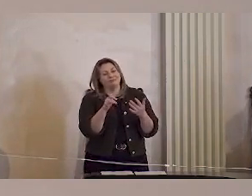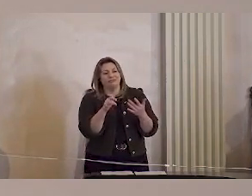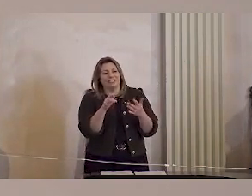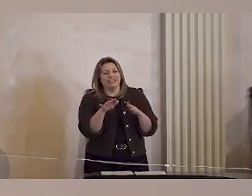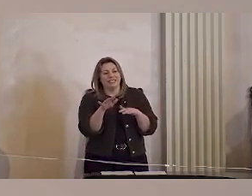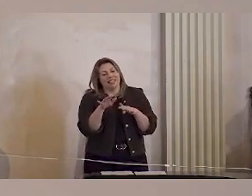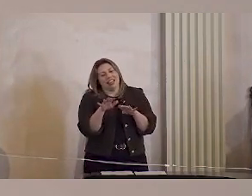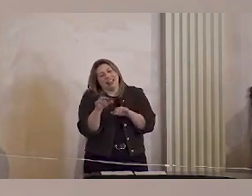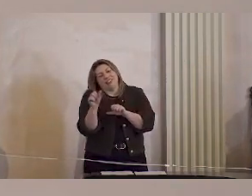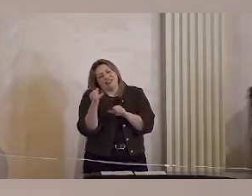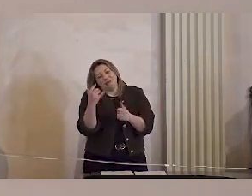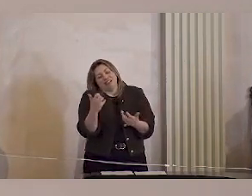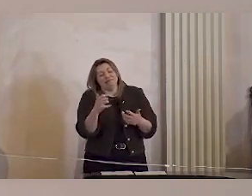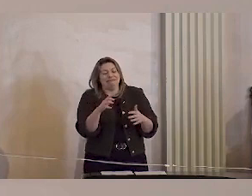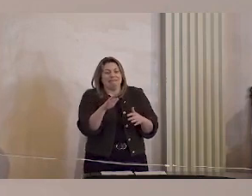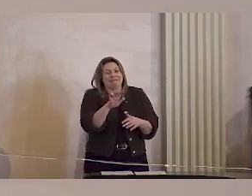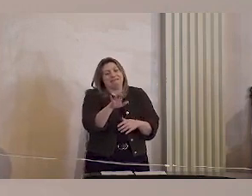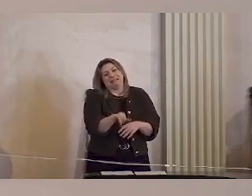not a prison.